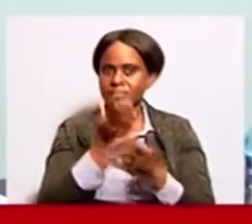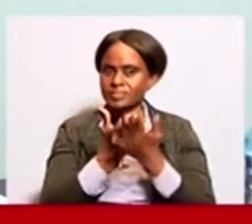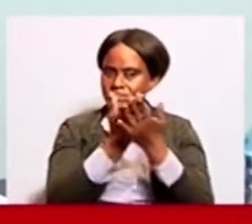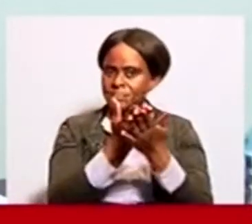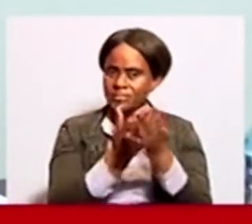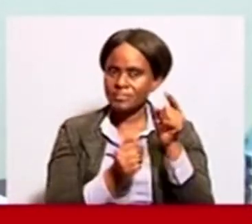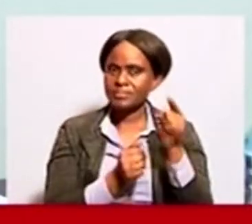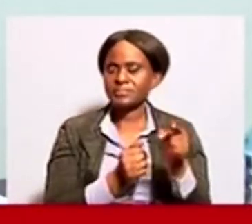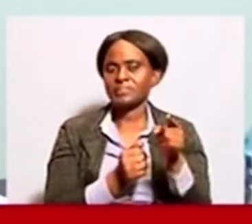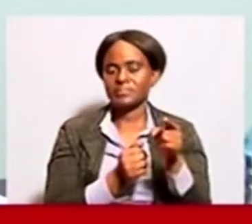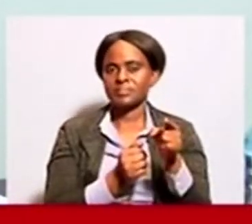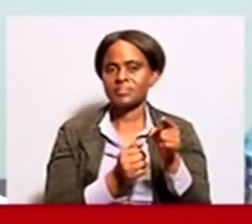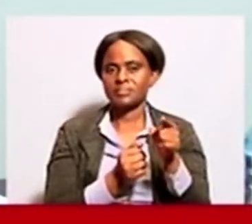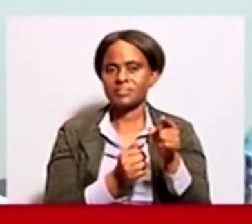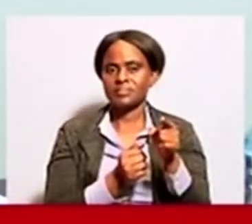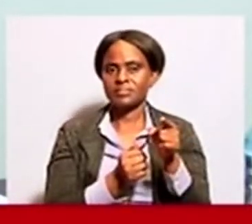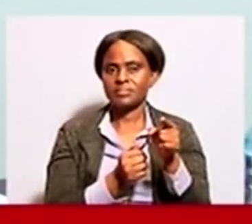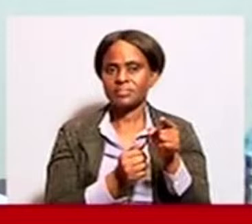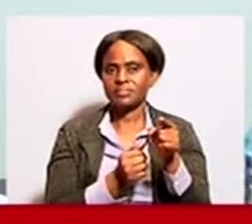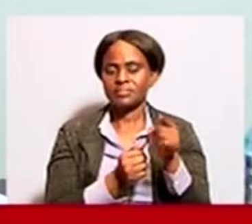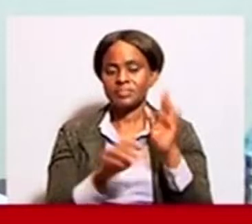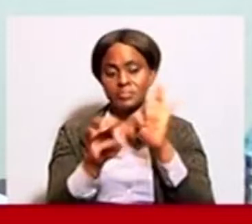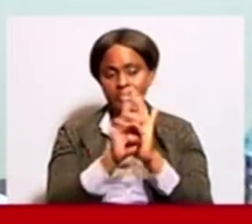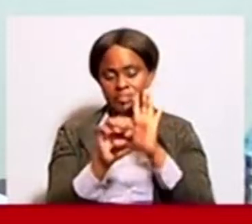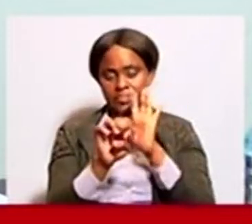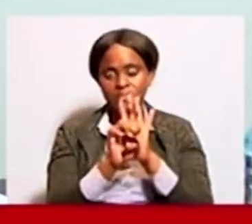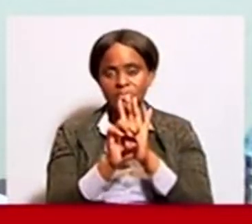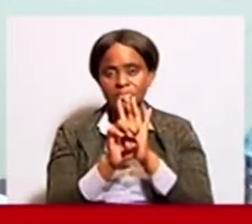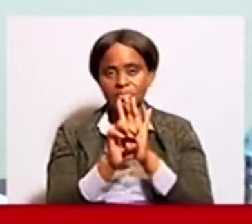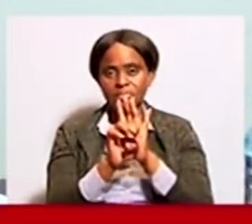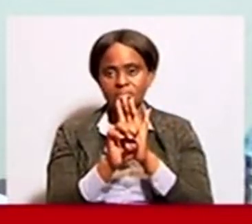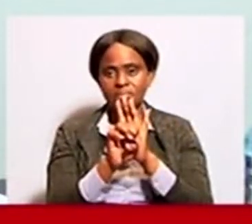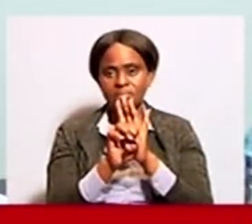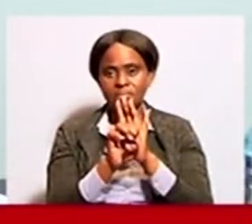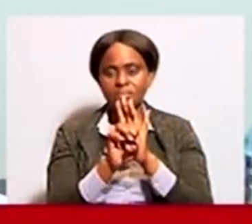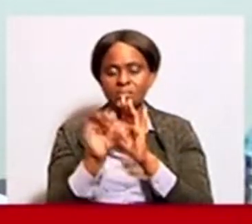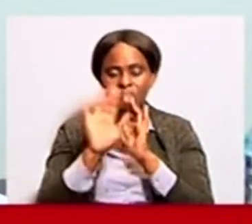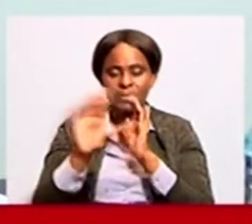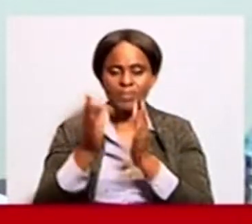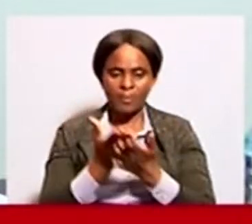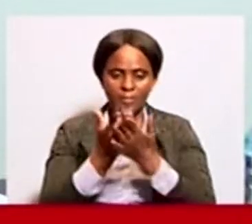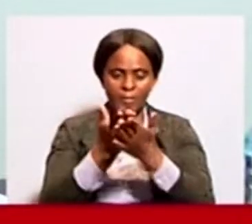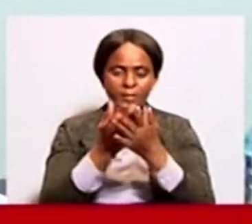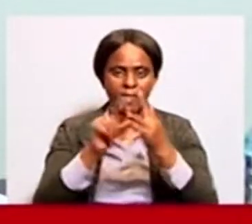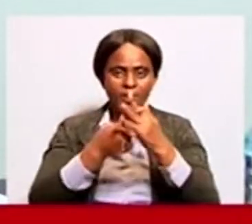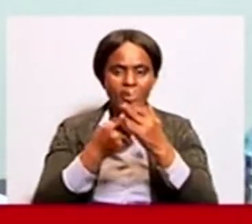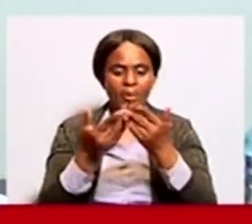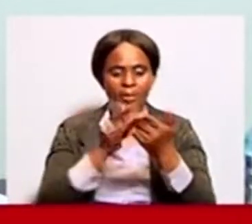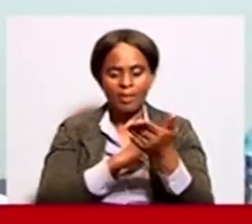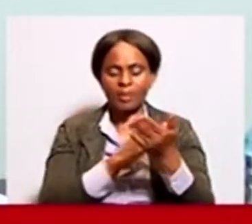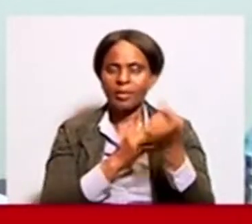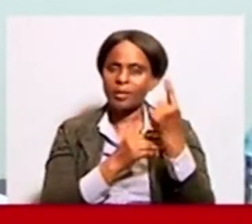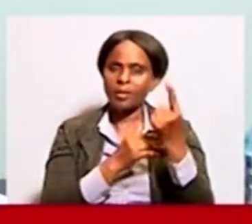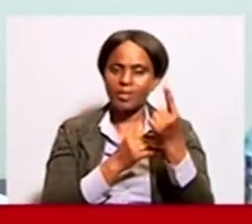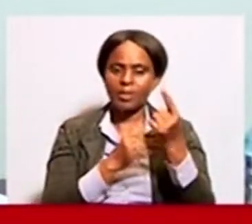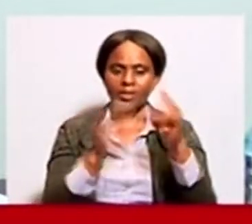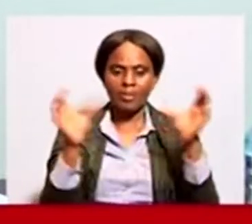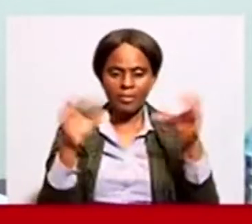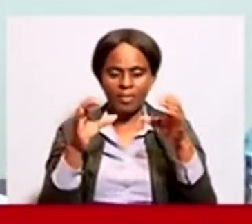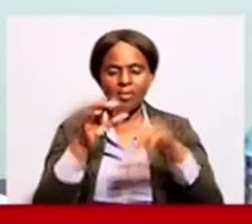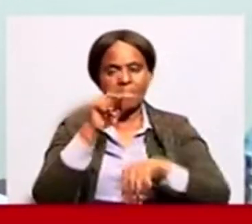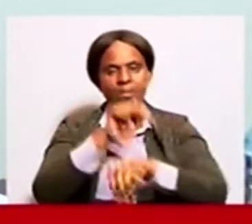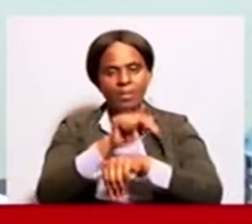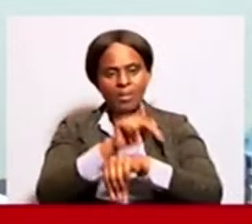submissions. For instance, your submission starts on page 1, which is community